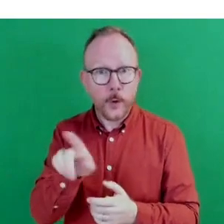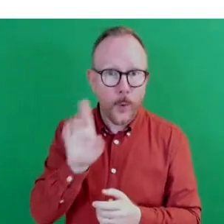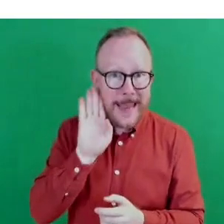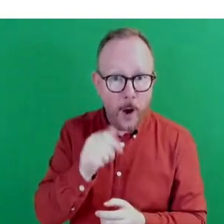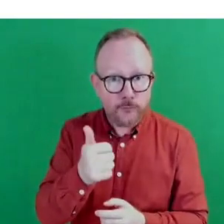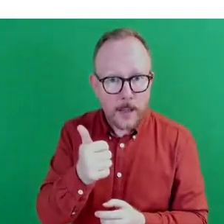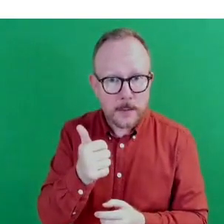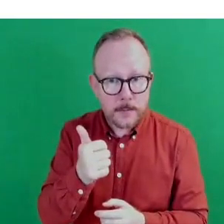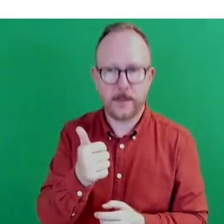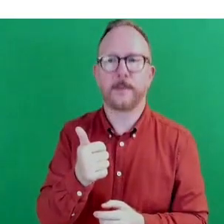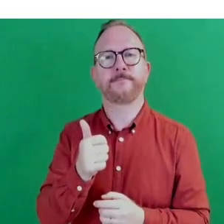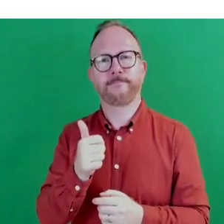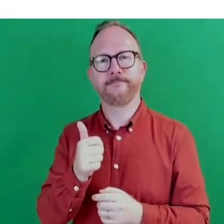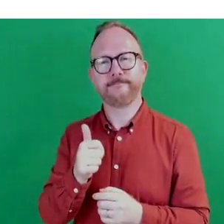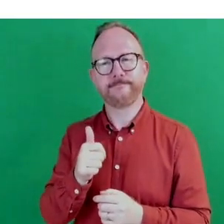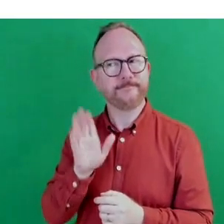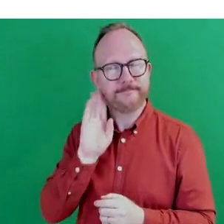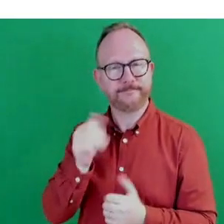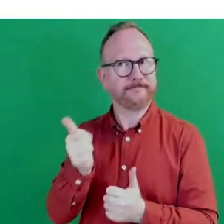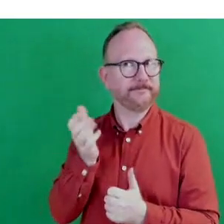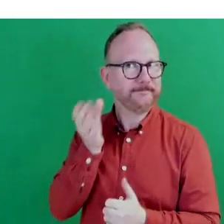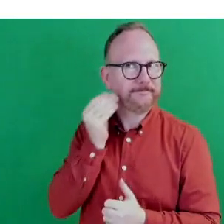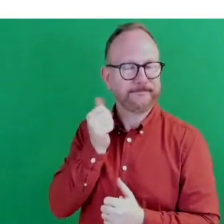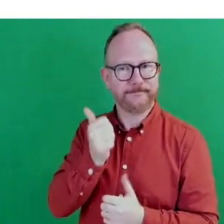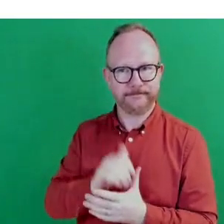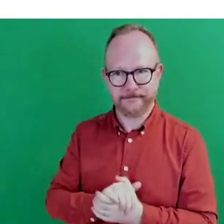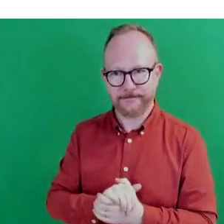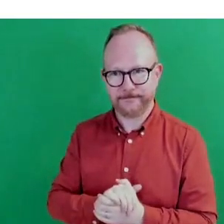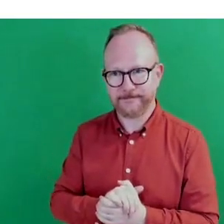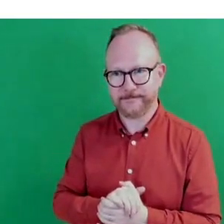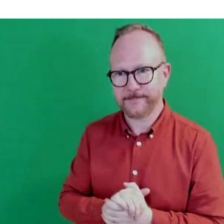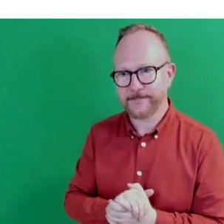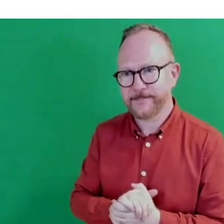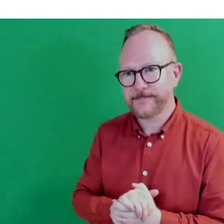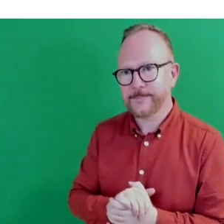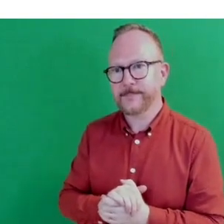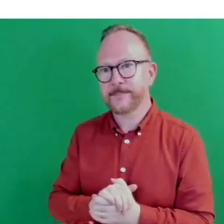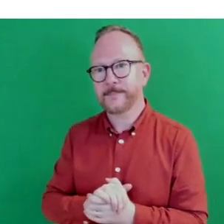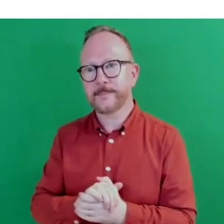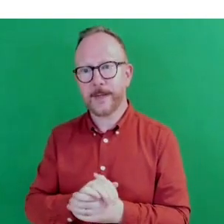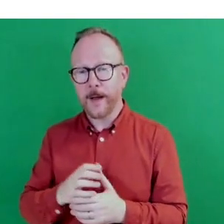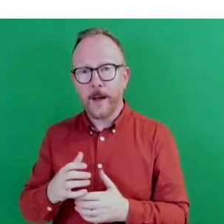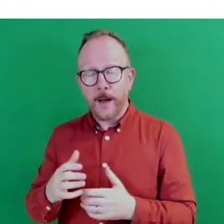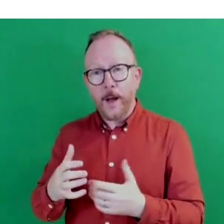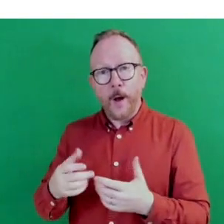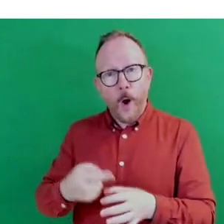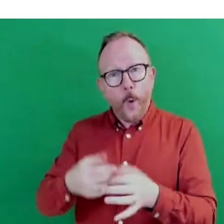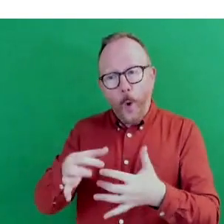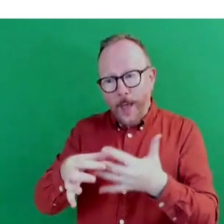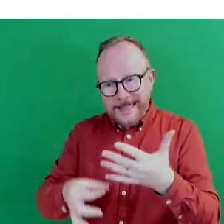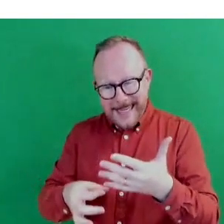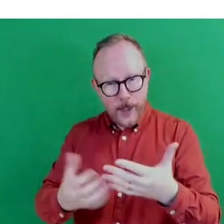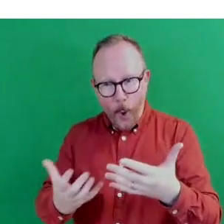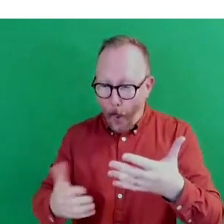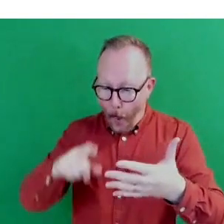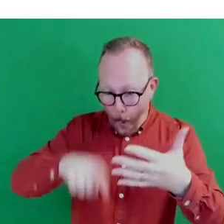Yeah, cool. So not to say that I reflect all of these personal qualities, but I like to think fit in there somewhere.